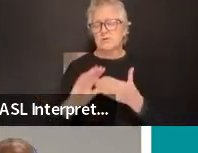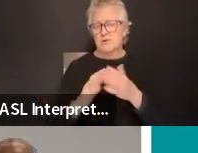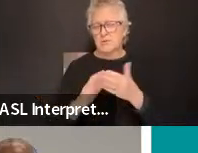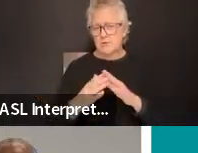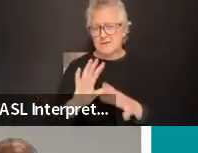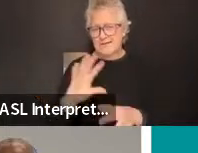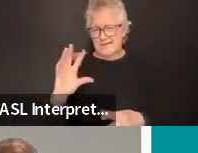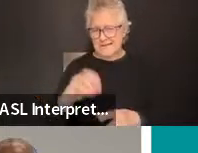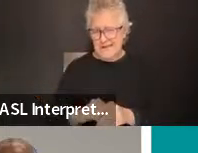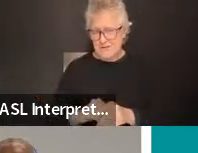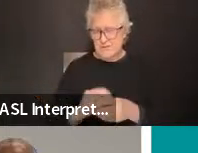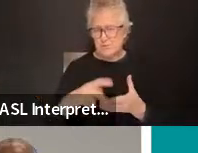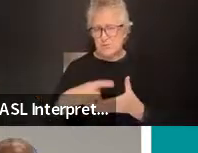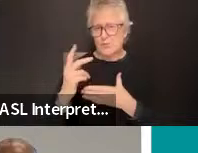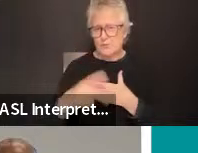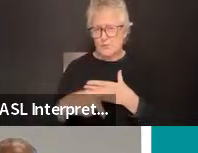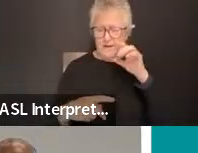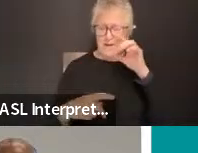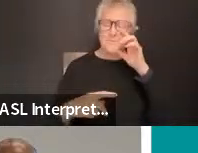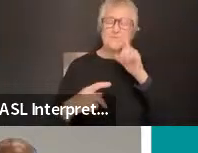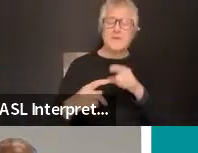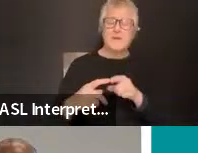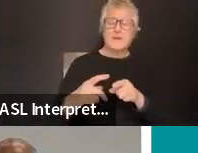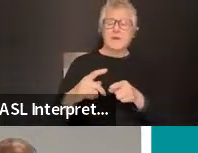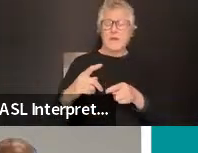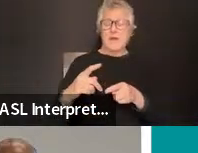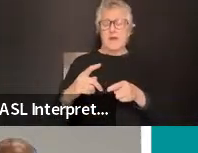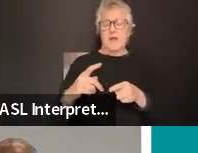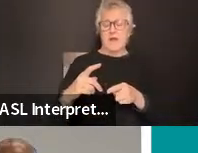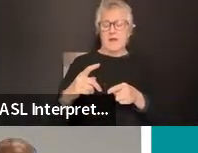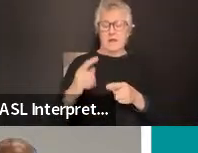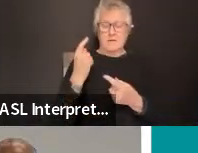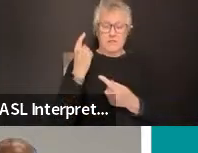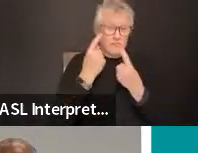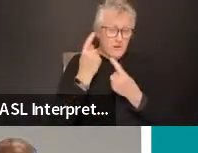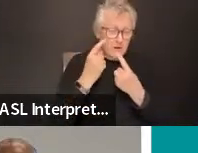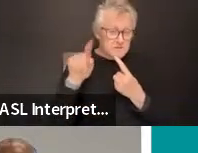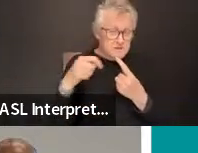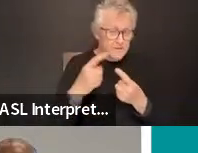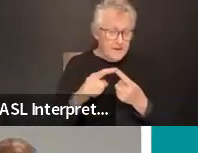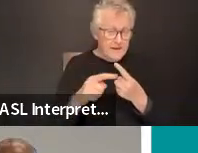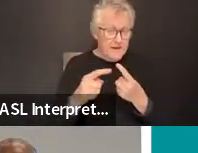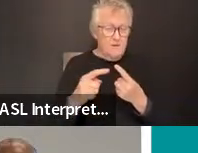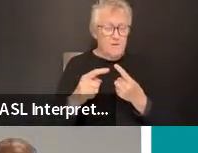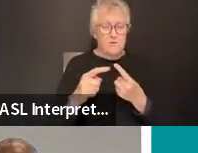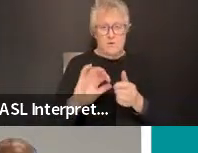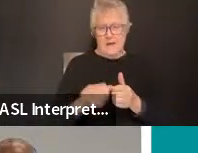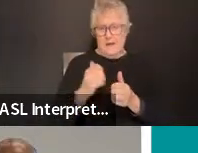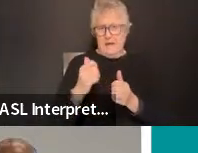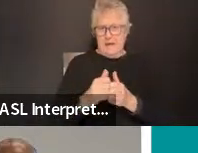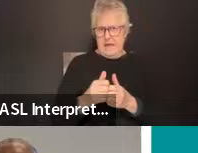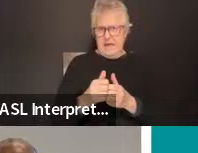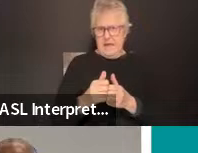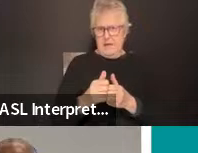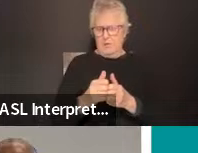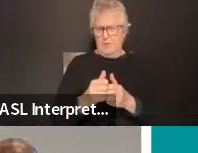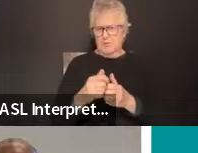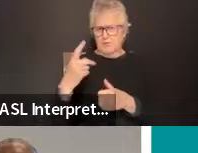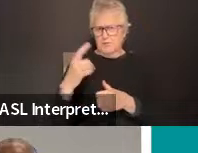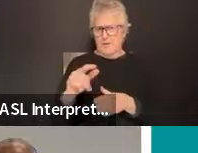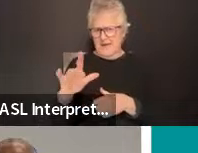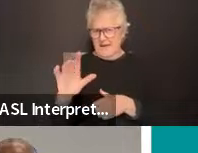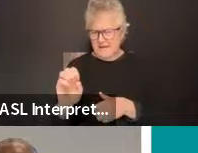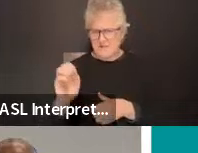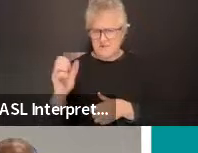thoughts on draft thoughts on packaging for construction, our recent work